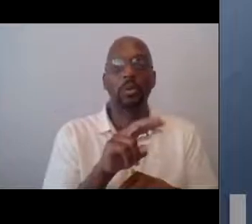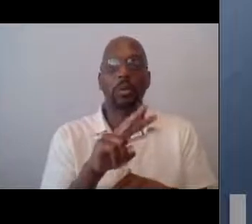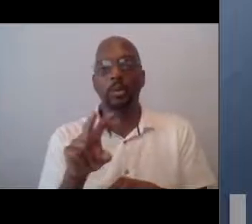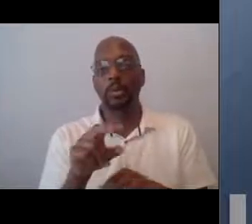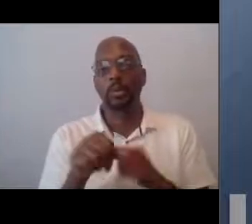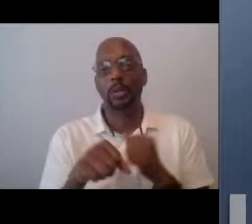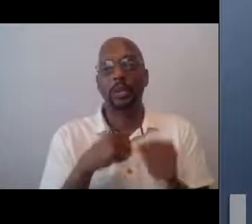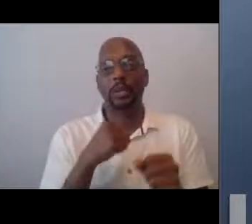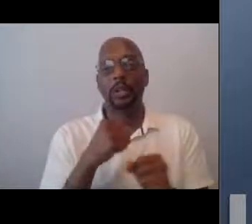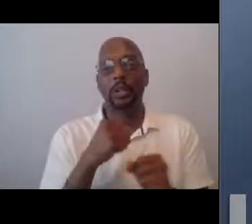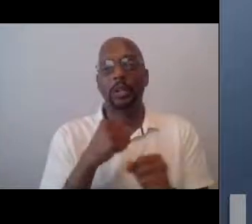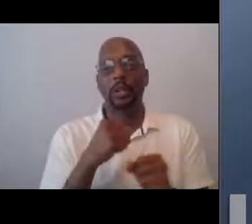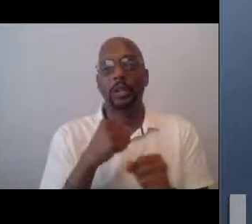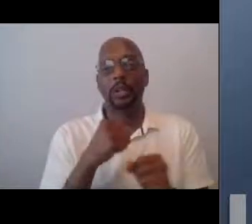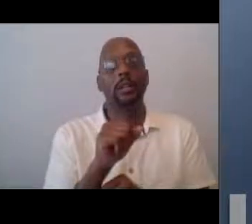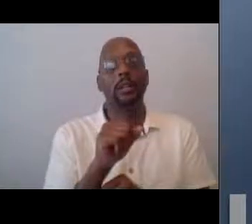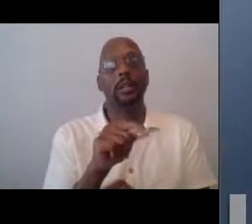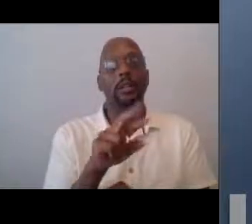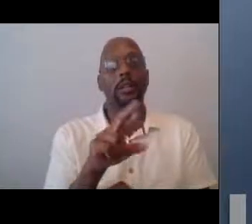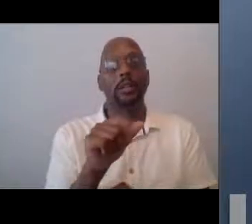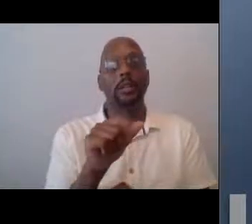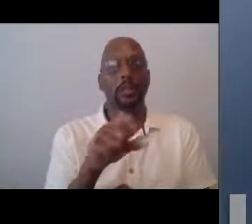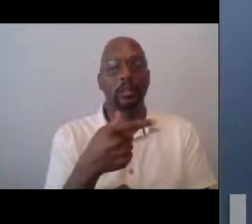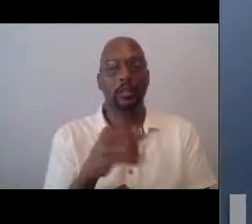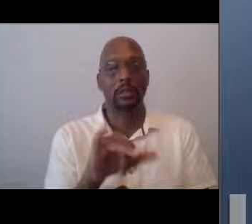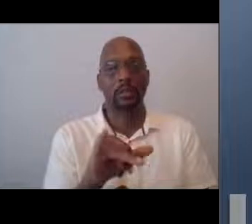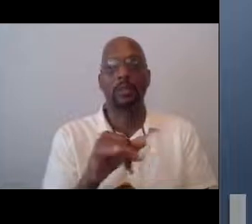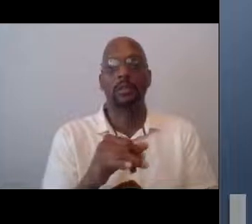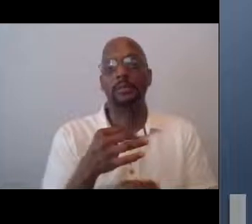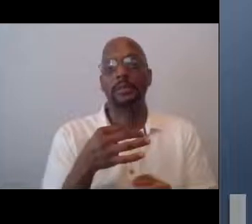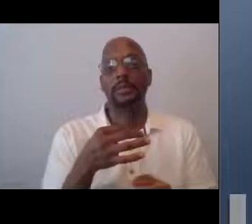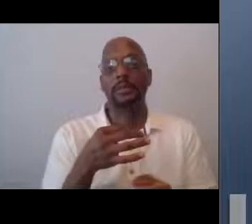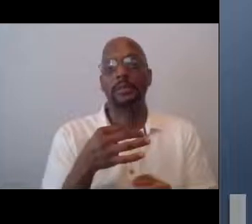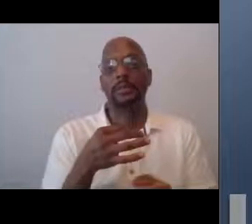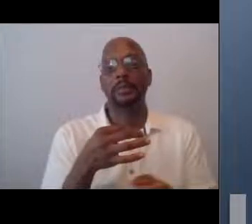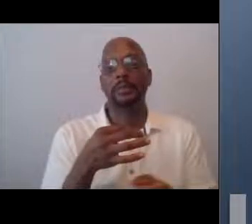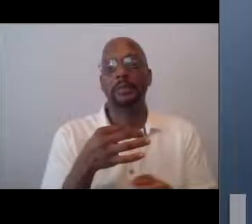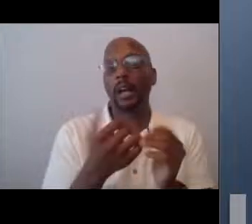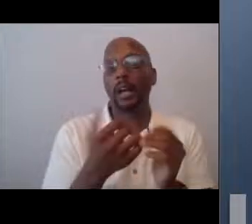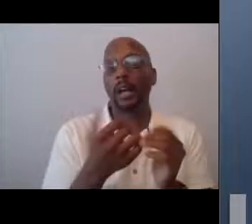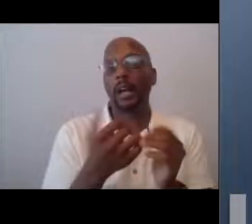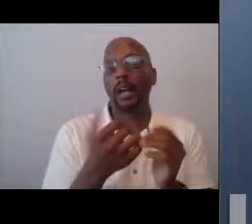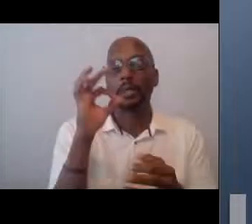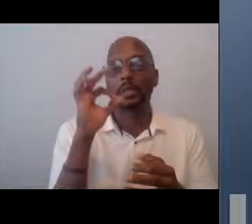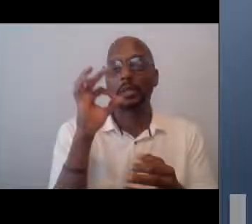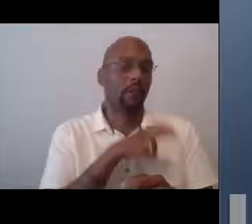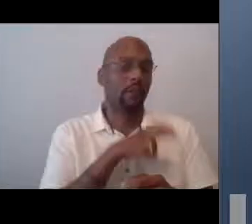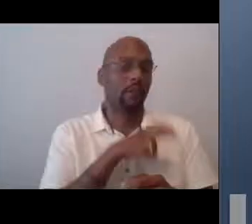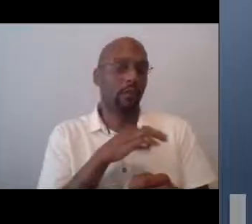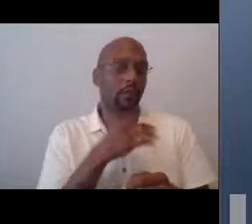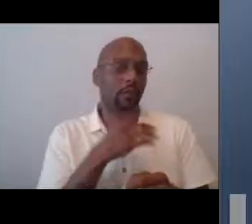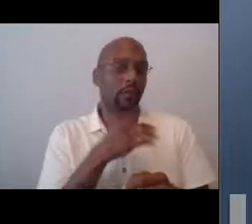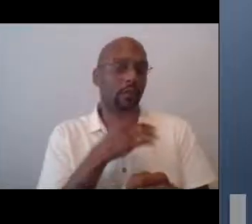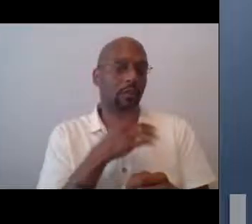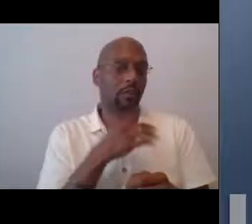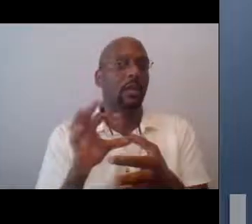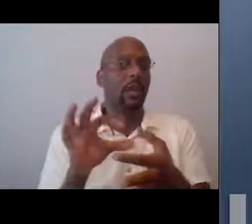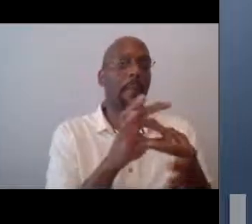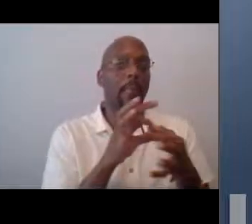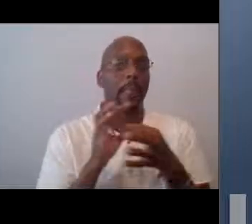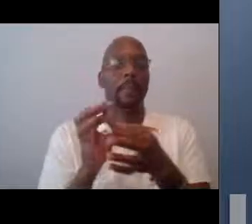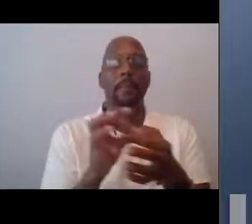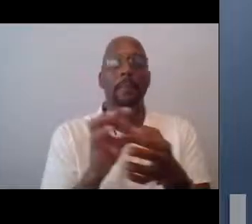strategy that defines the Caltrans criteria for selecting projects for nomination and consideration for funding partnerships, and is on this